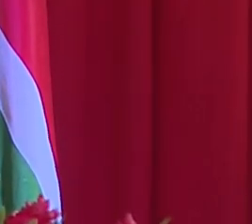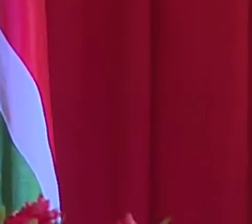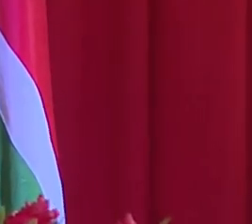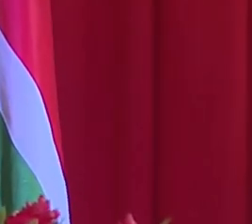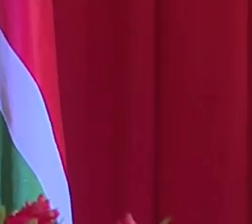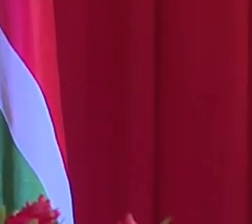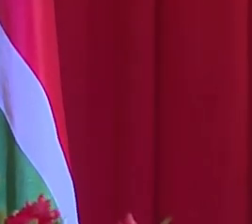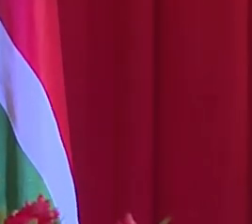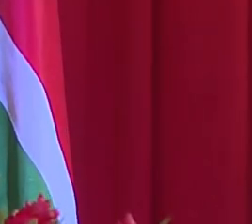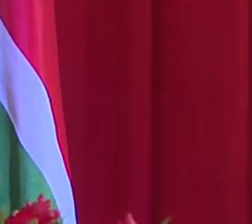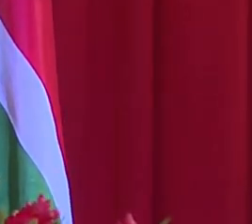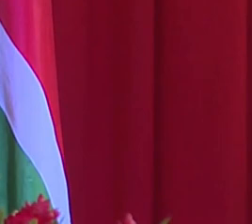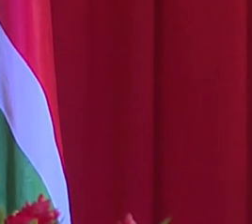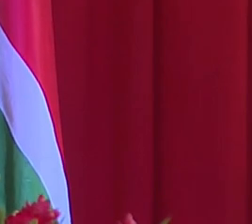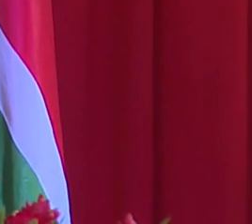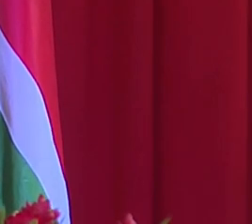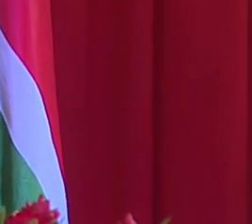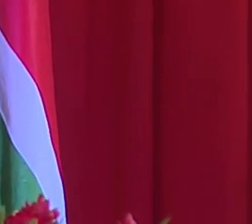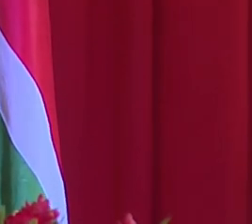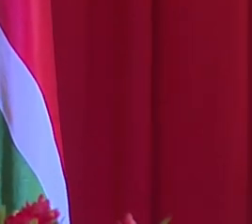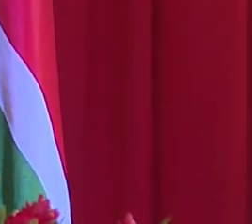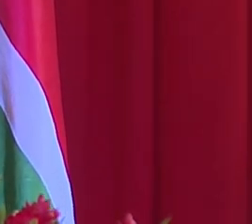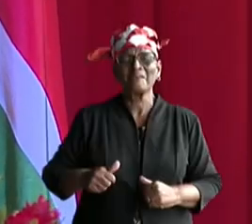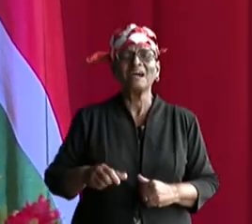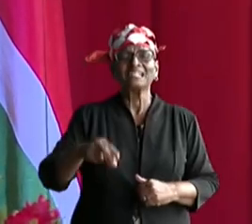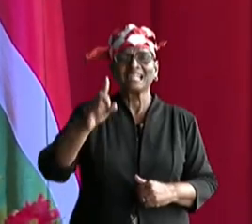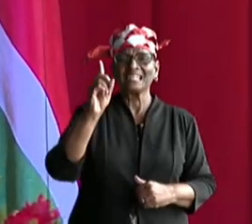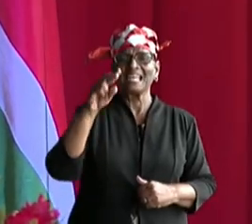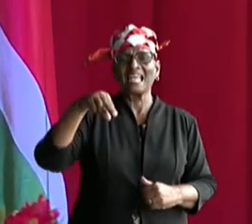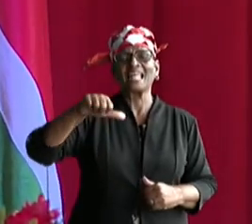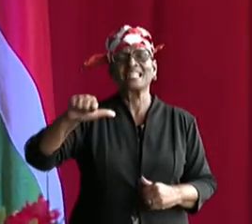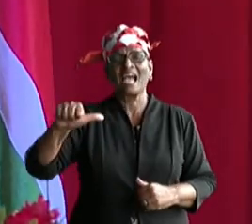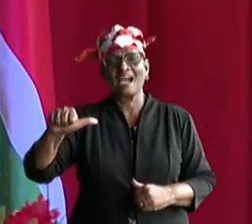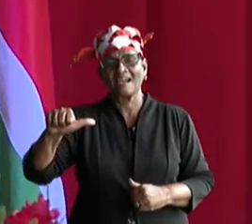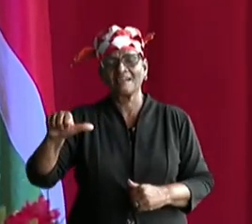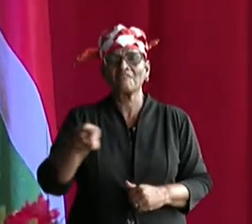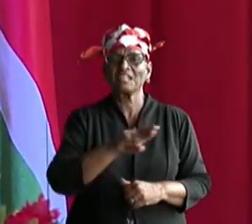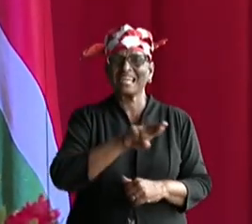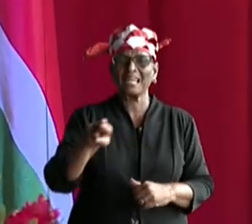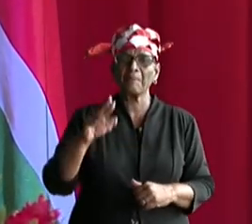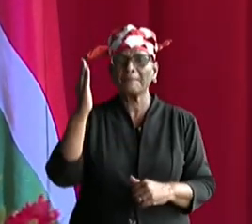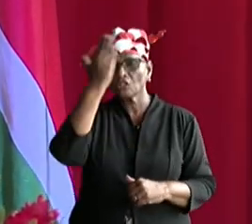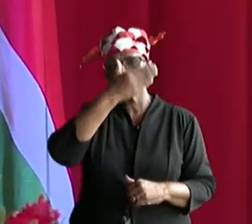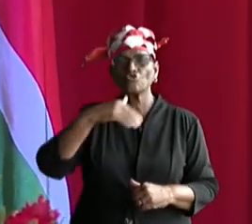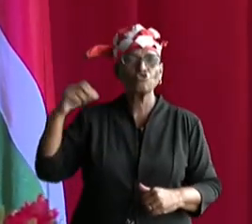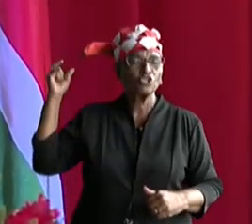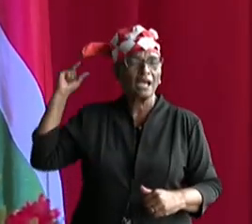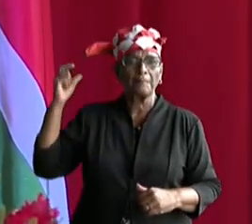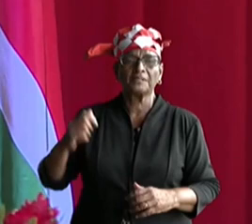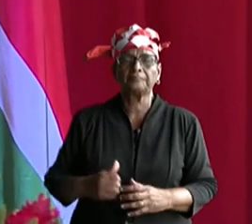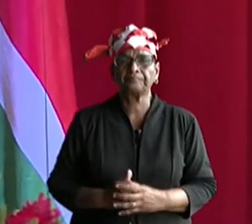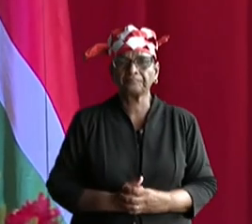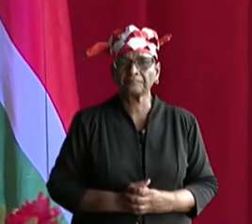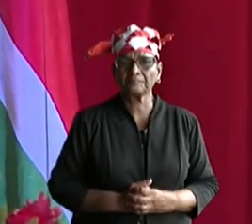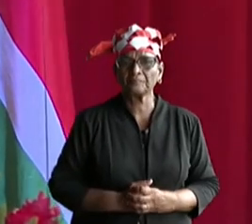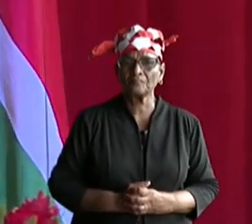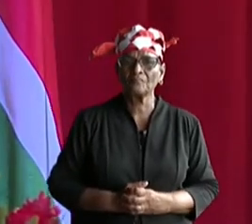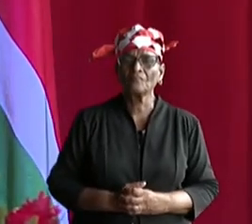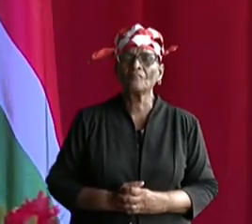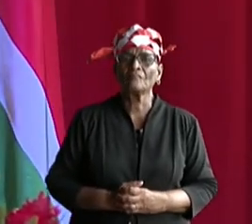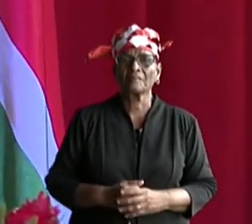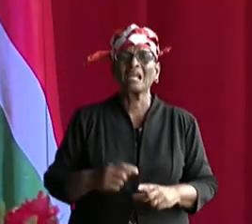Honorable members of the National Assembly of the Republic of Suriname, Your